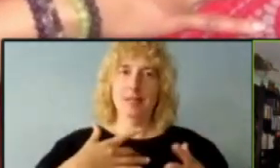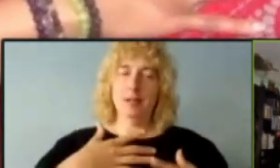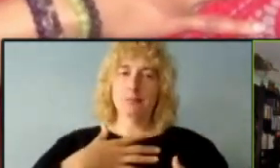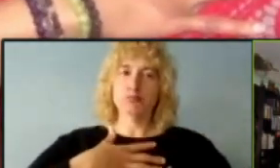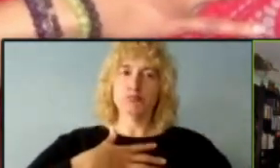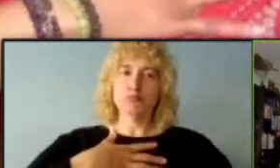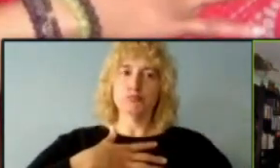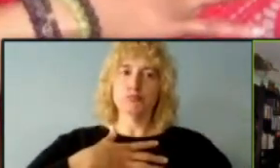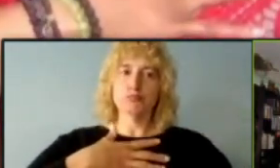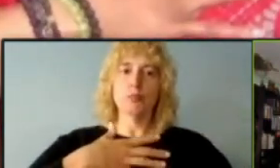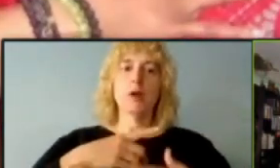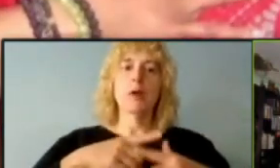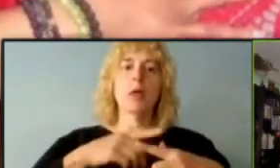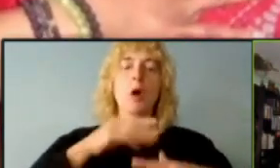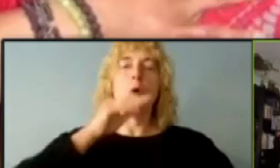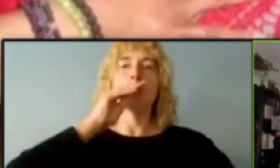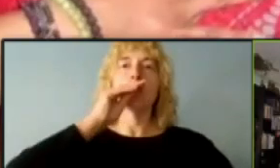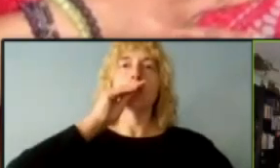lips,